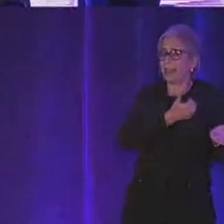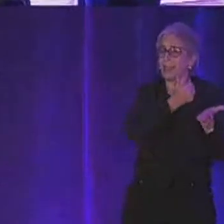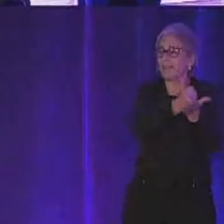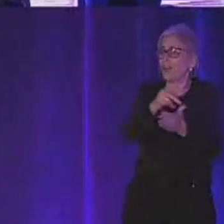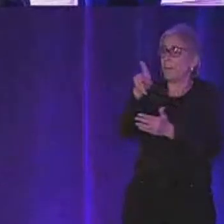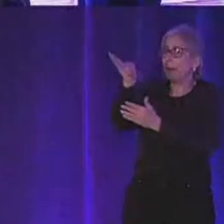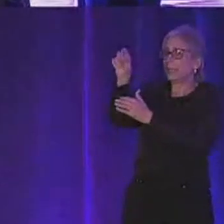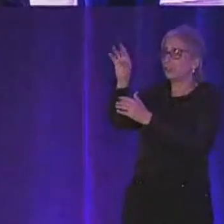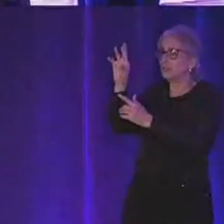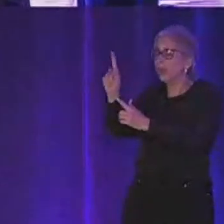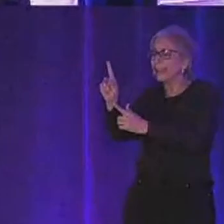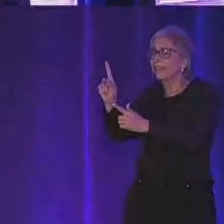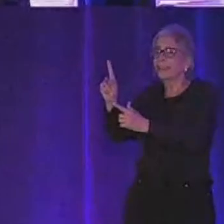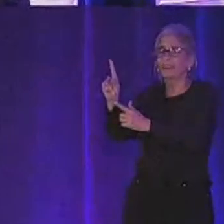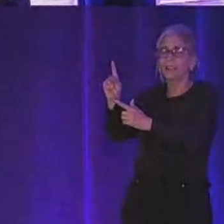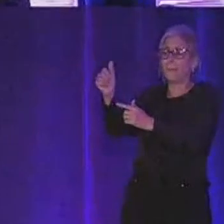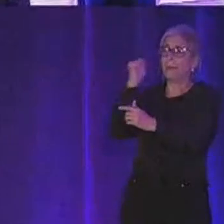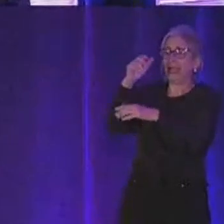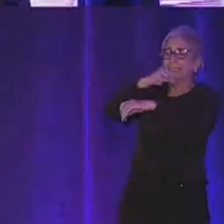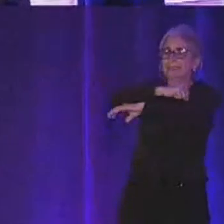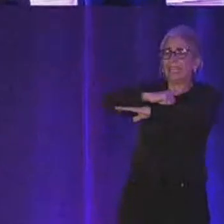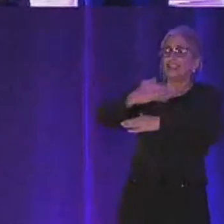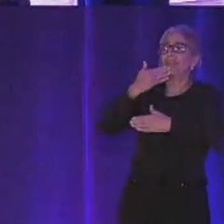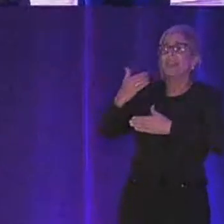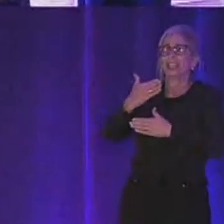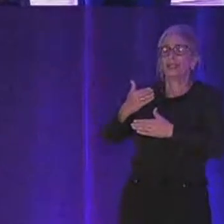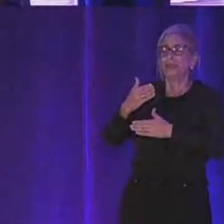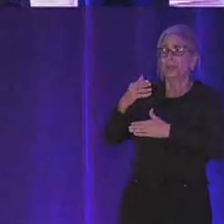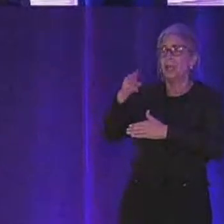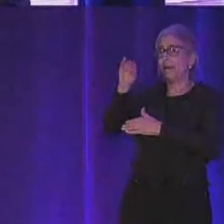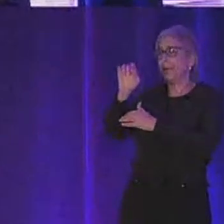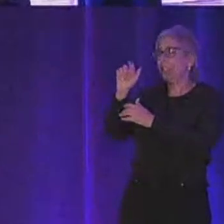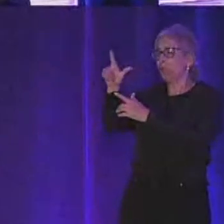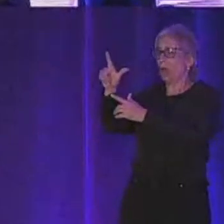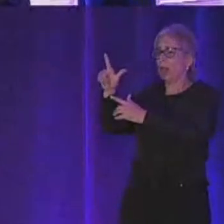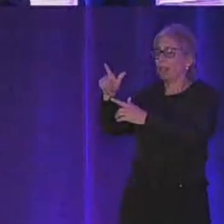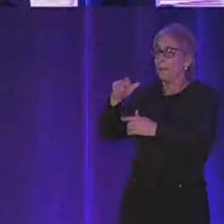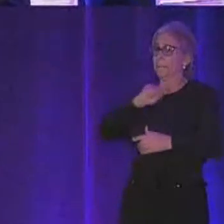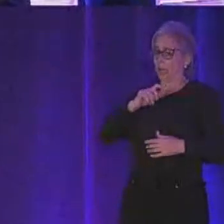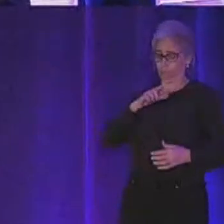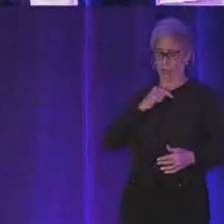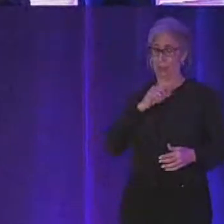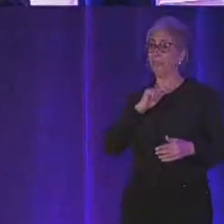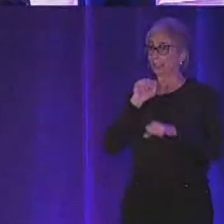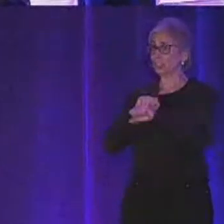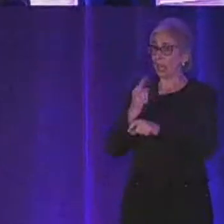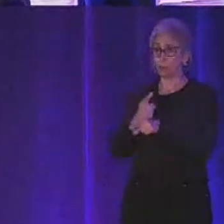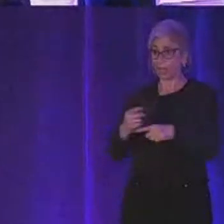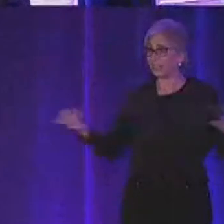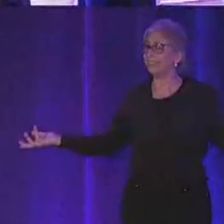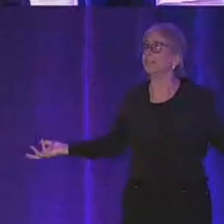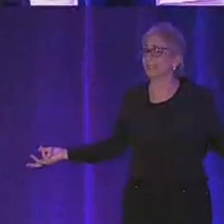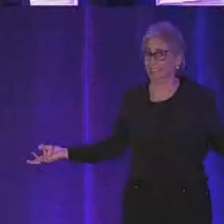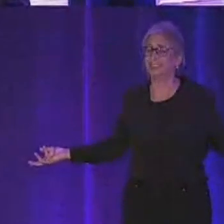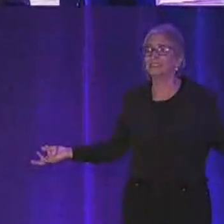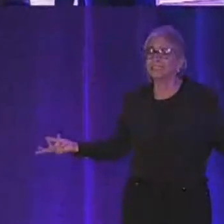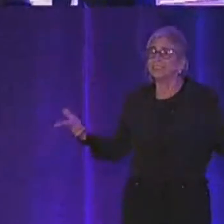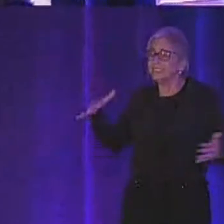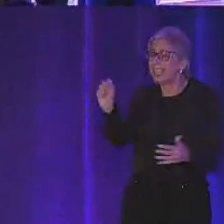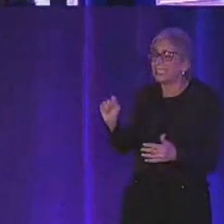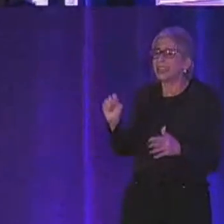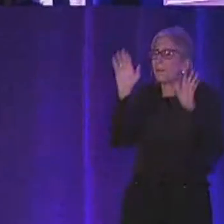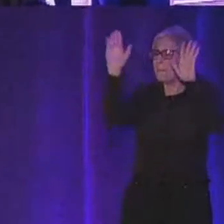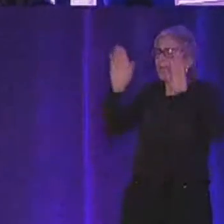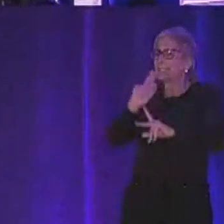Patrick backstage. Thank you. Manuel put the mic on me. That's a job, huh? So yeah,